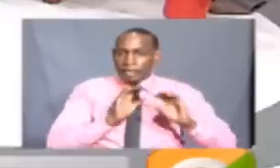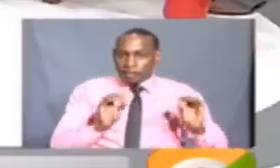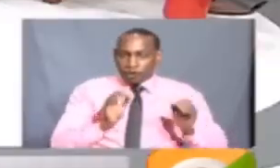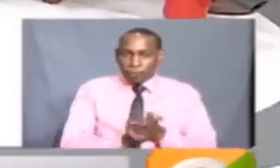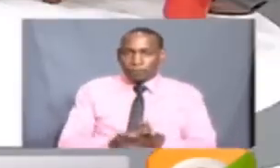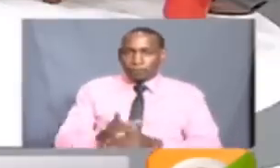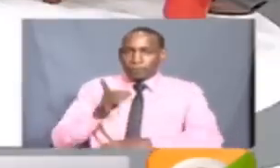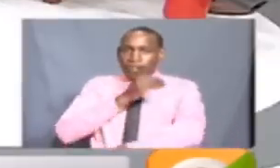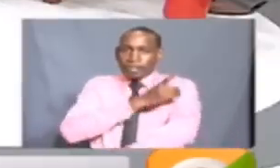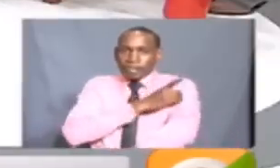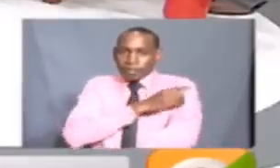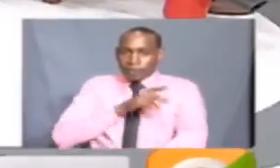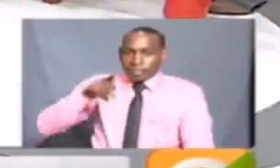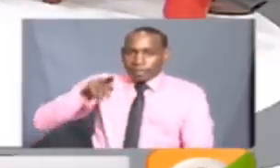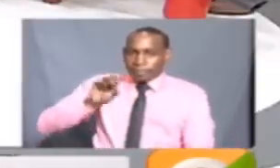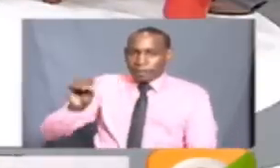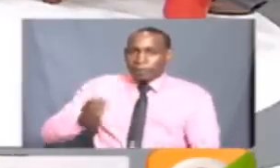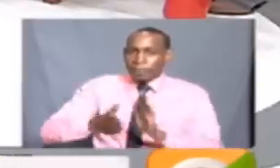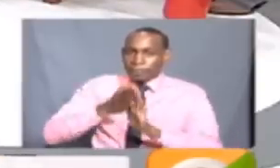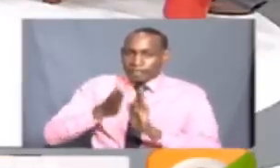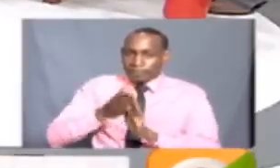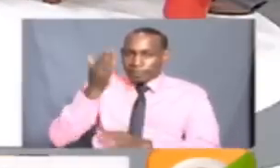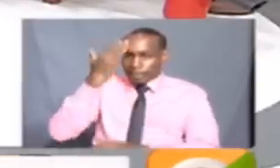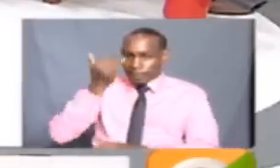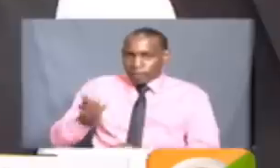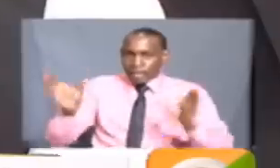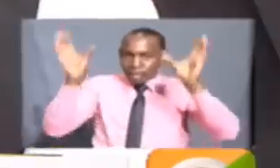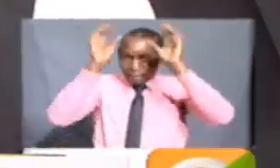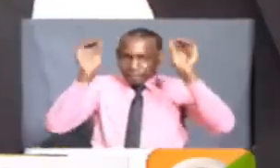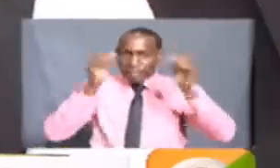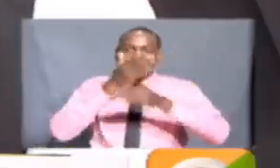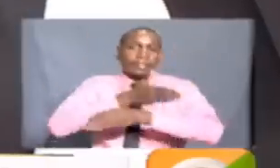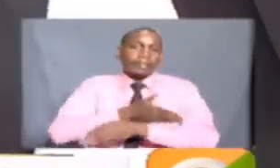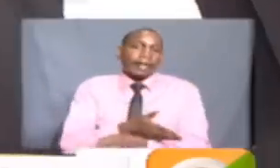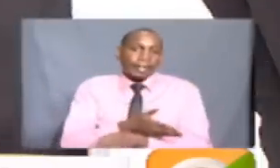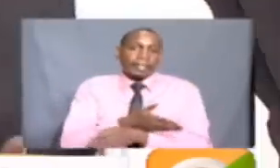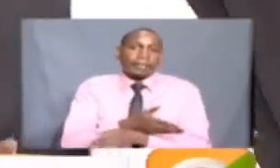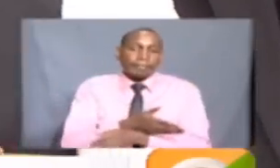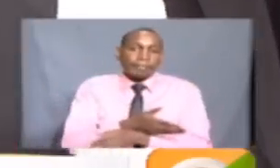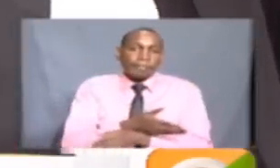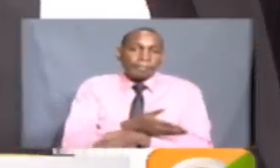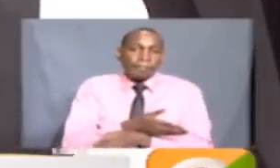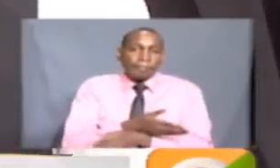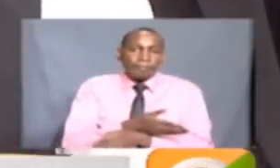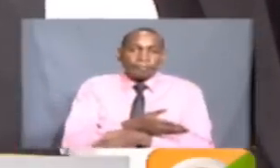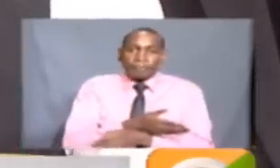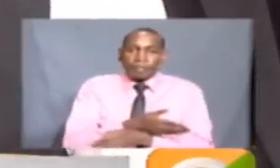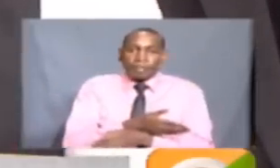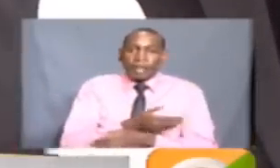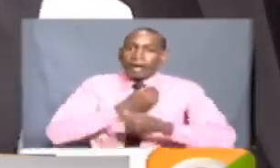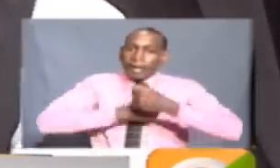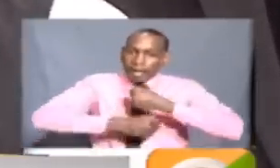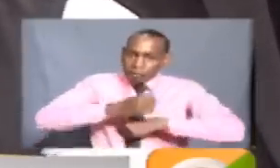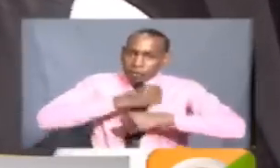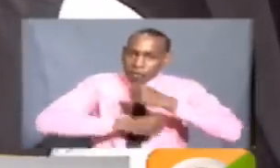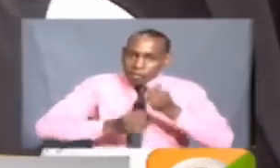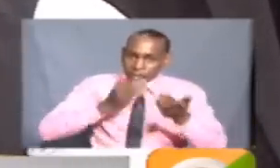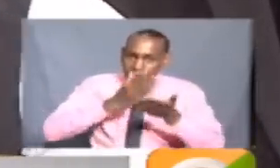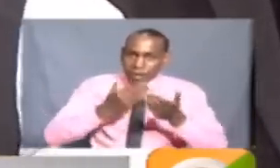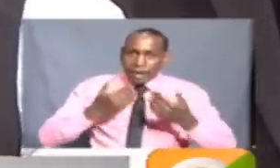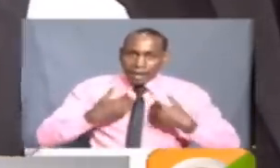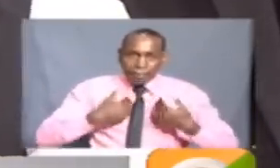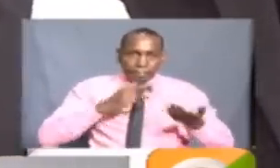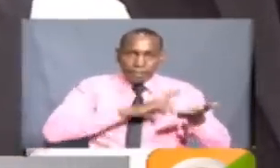PLO, real quick, why is the president so reluctant to call it as it is? He has the